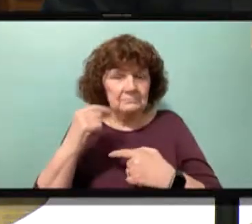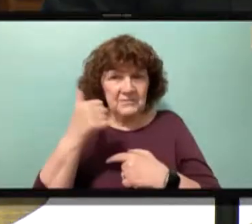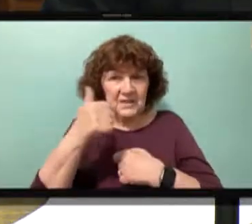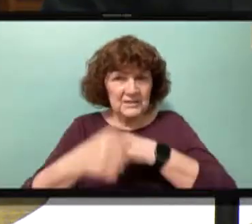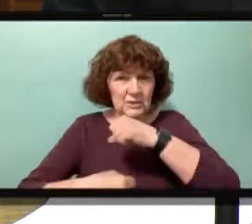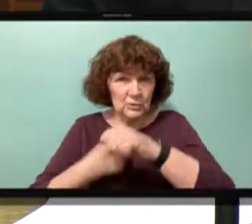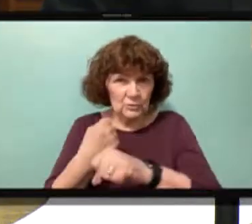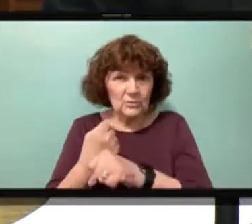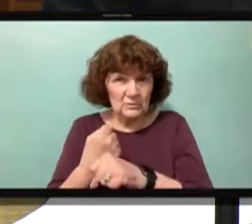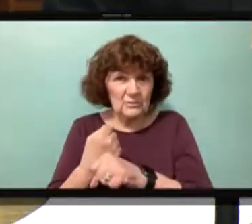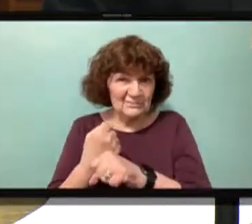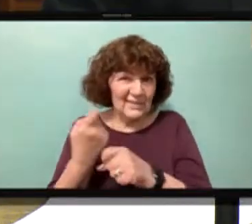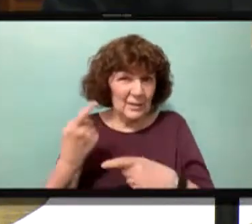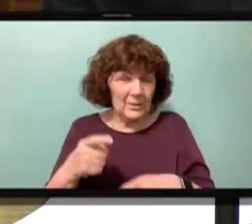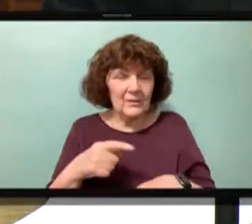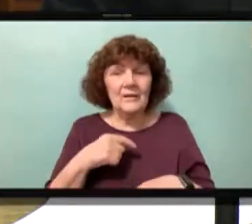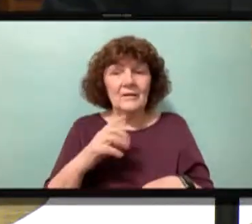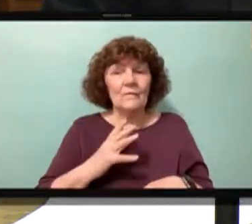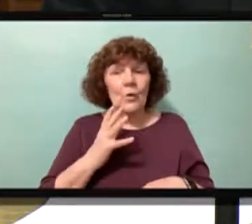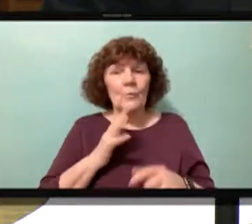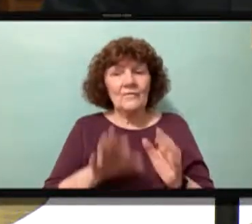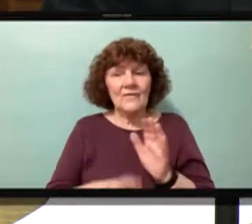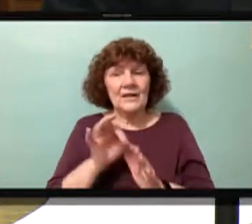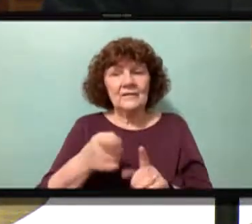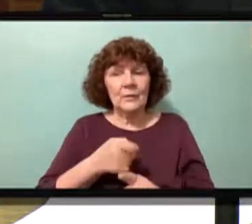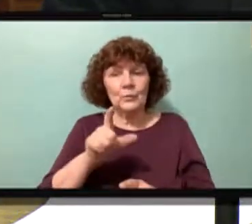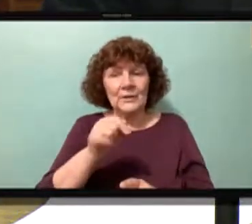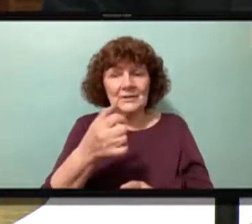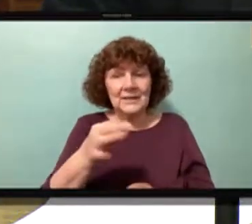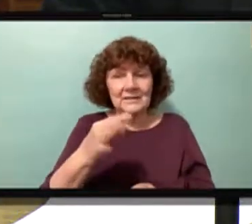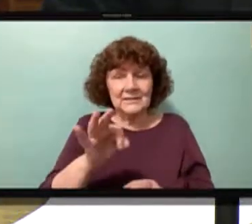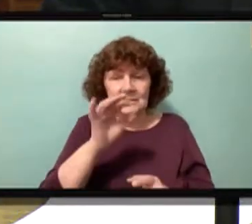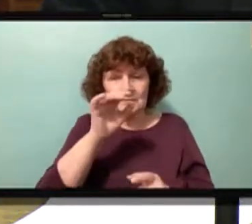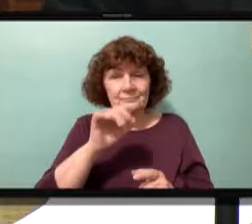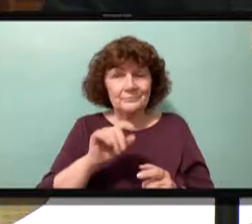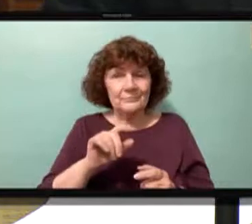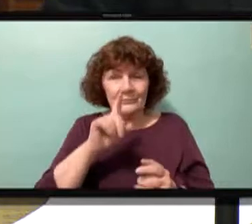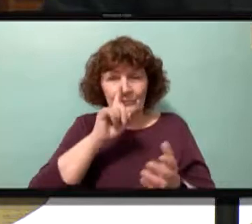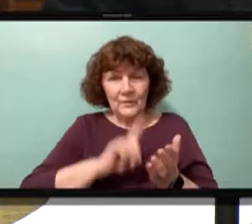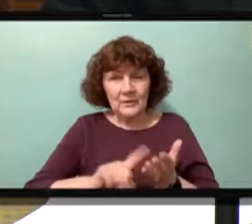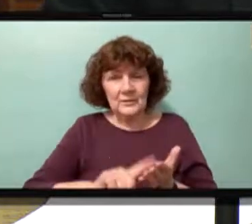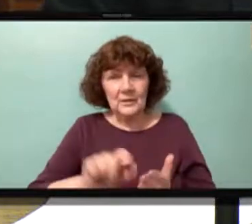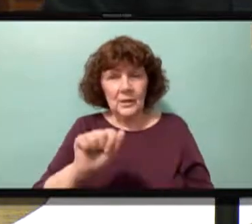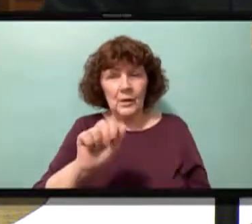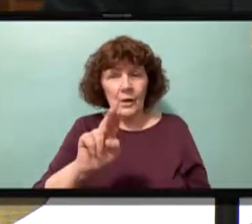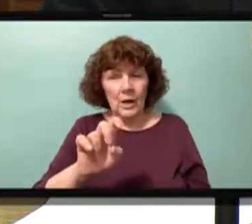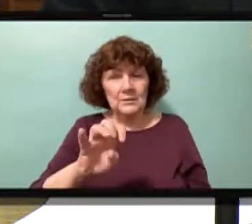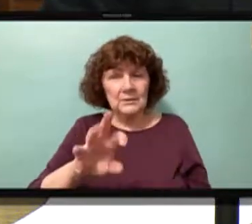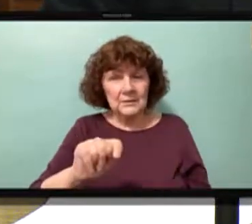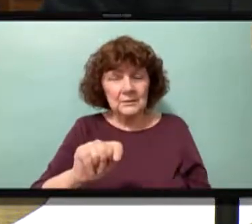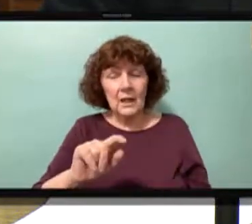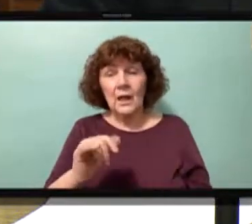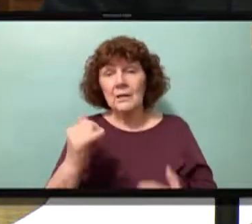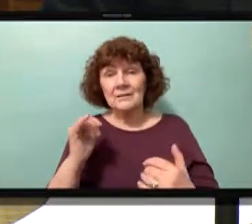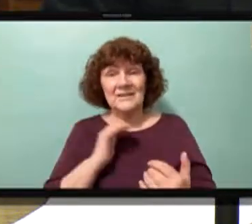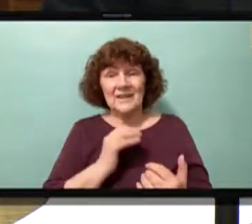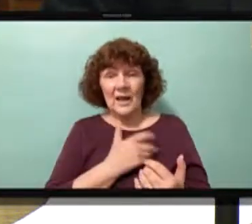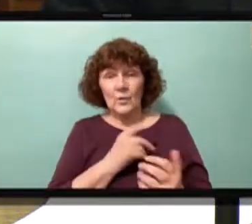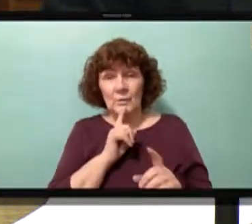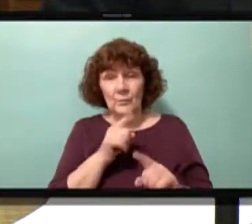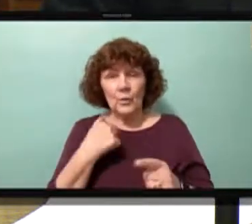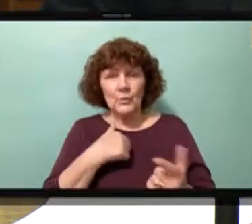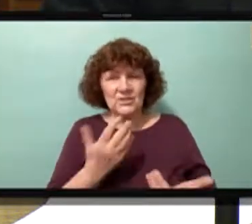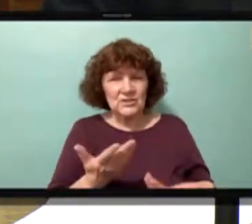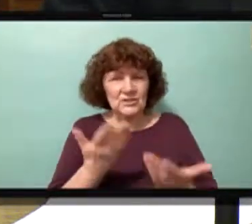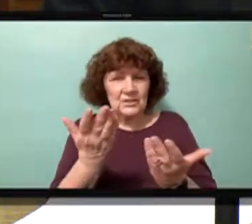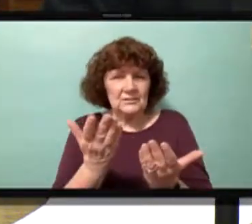were formal findings in our 2019 audit. And they, again, in this report came out as suggestions for things that council